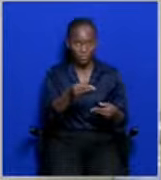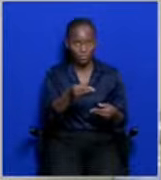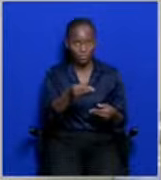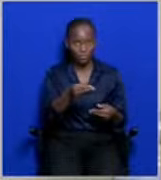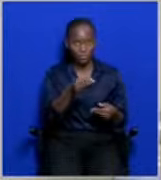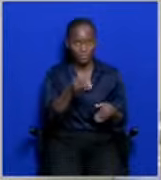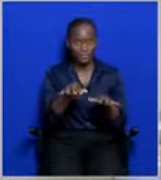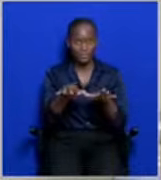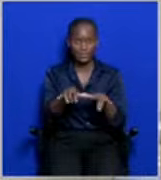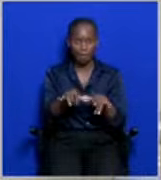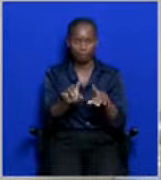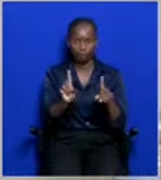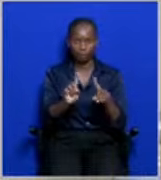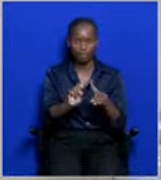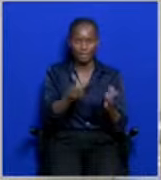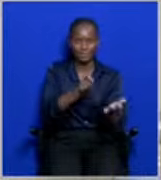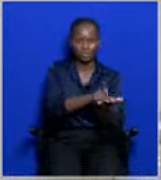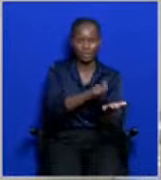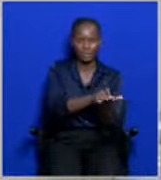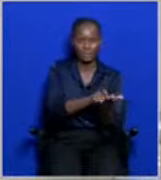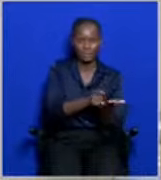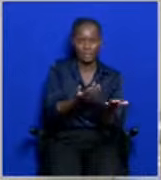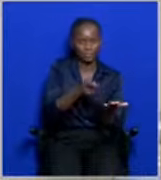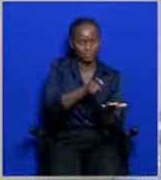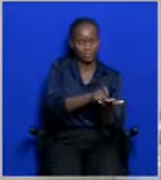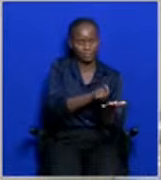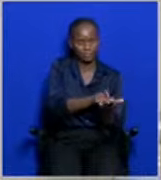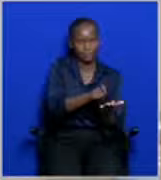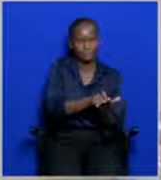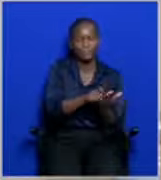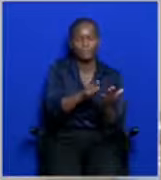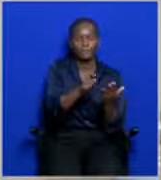At the bottom, I think